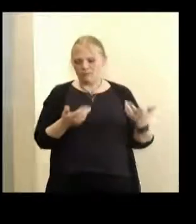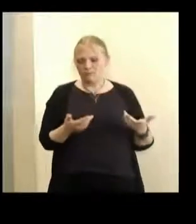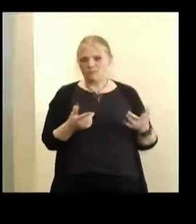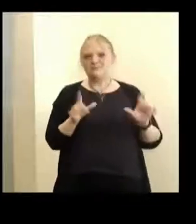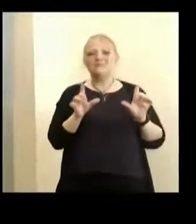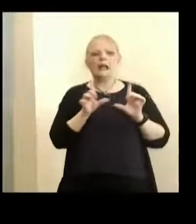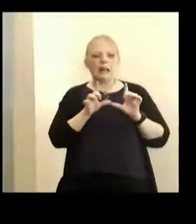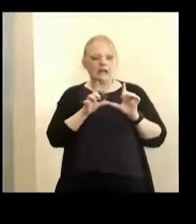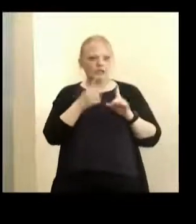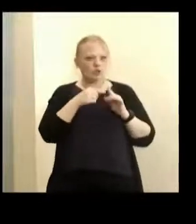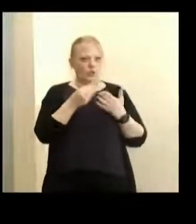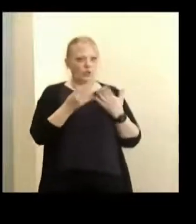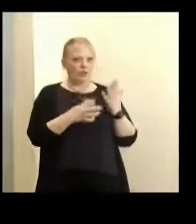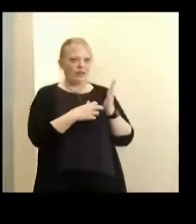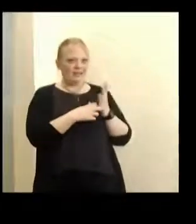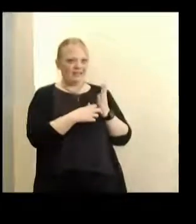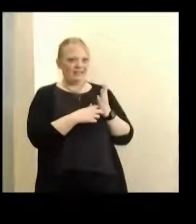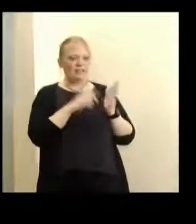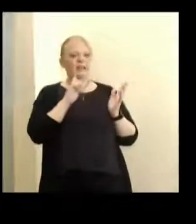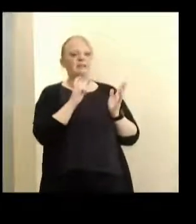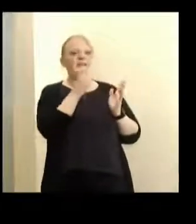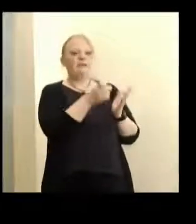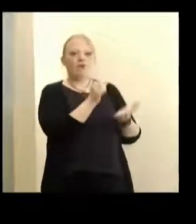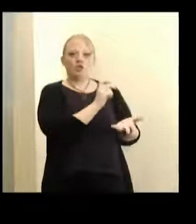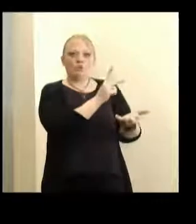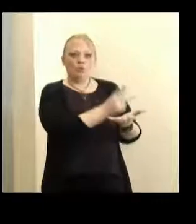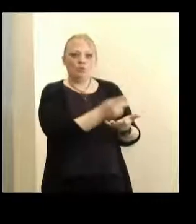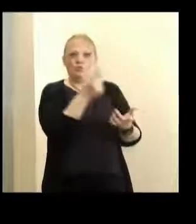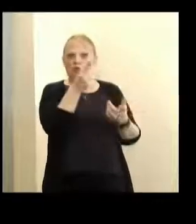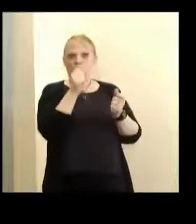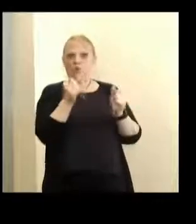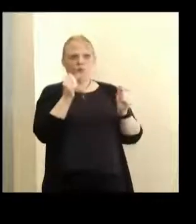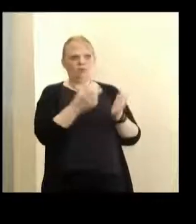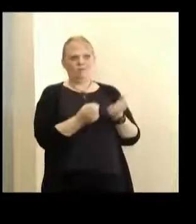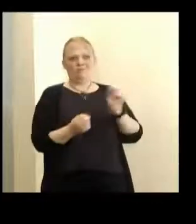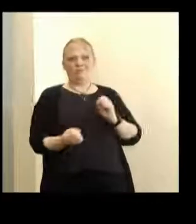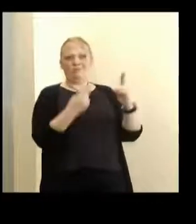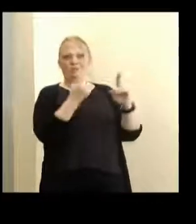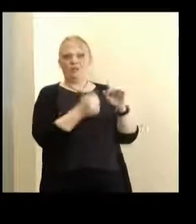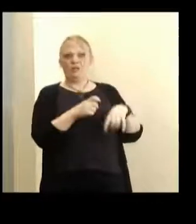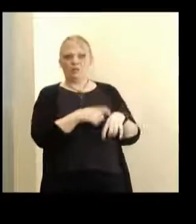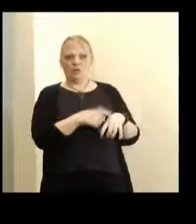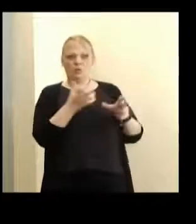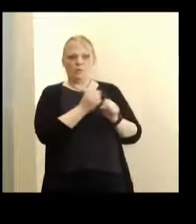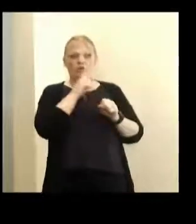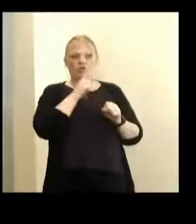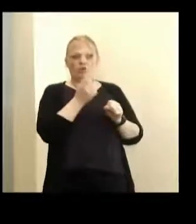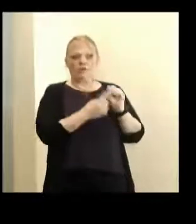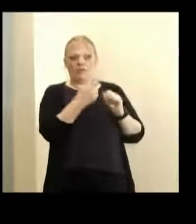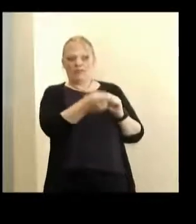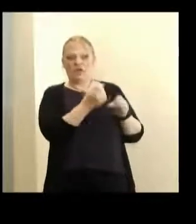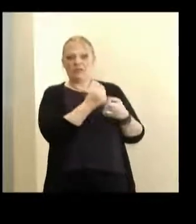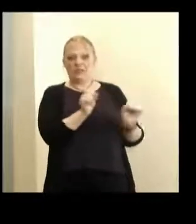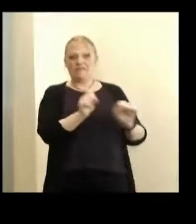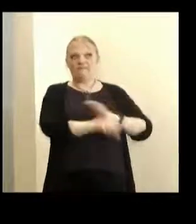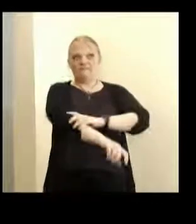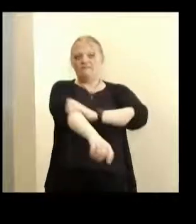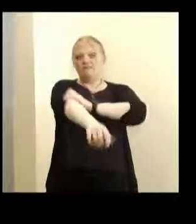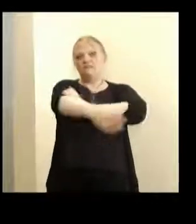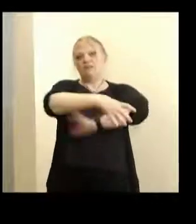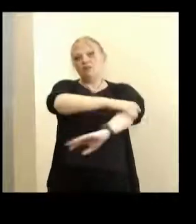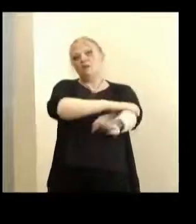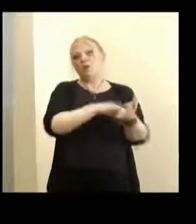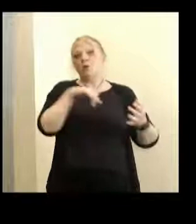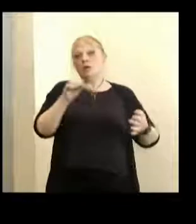you buy a ticket. It's granted, you can be removed at any time. Our goal is to ensure that everyone in there is safe. So yes, this is